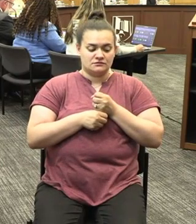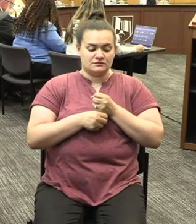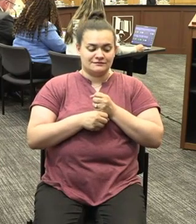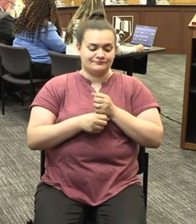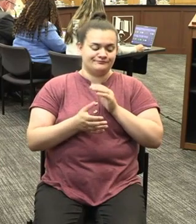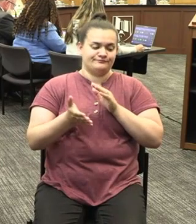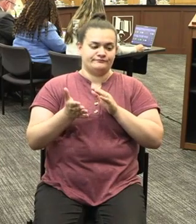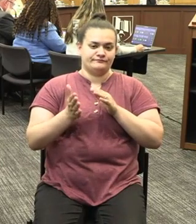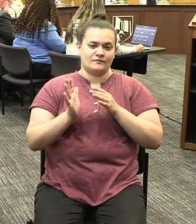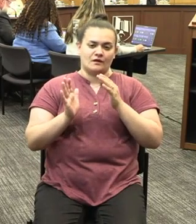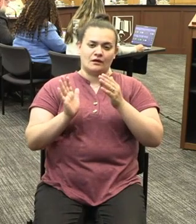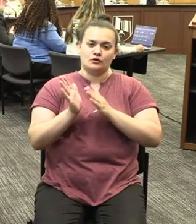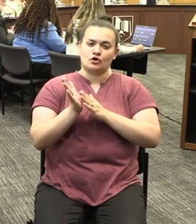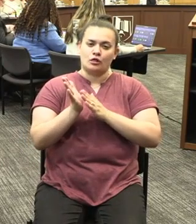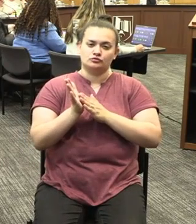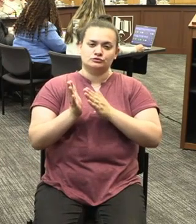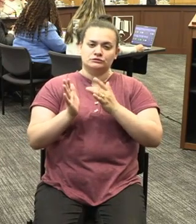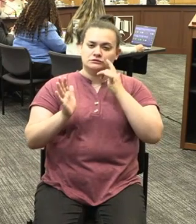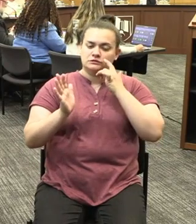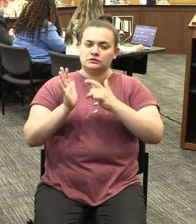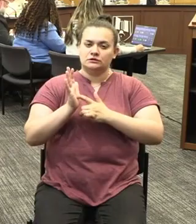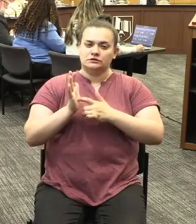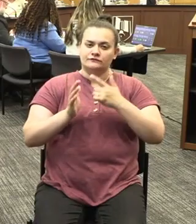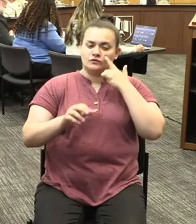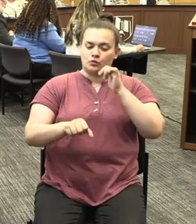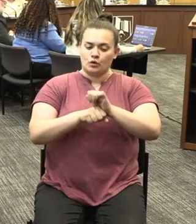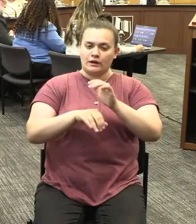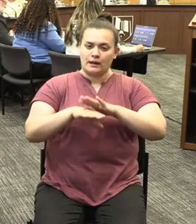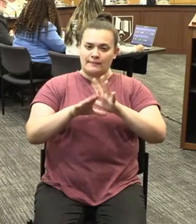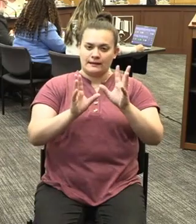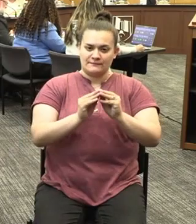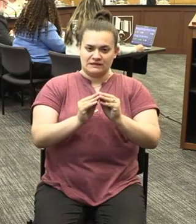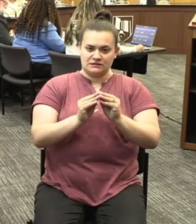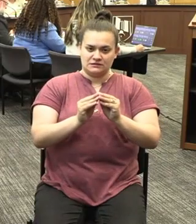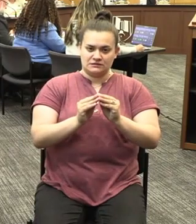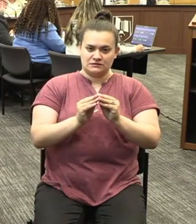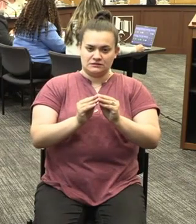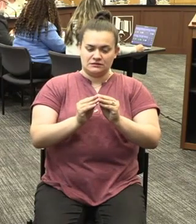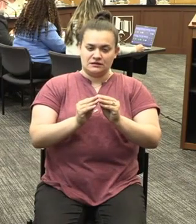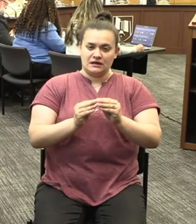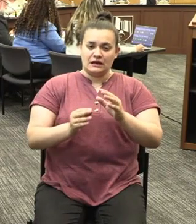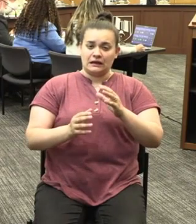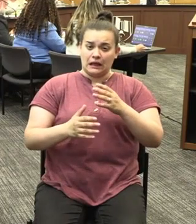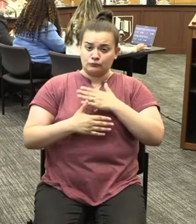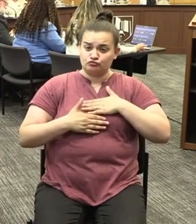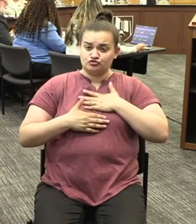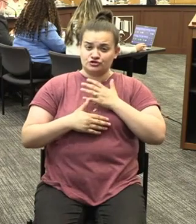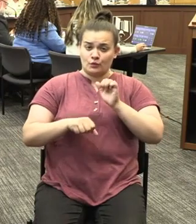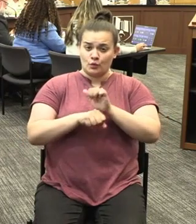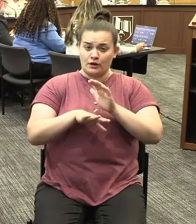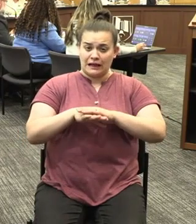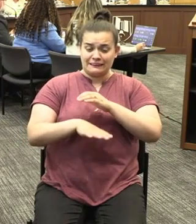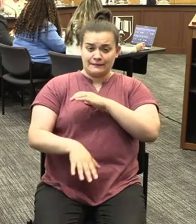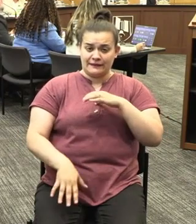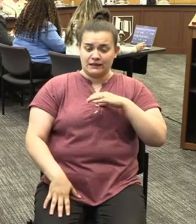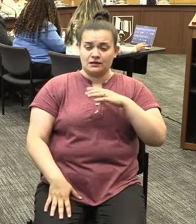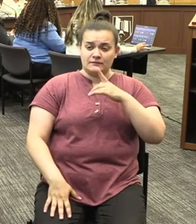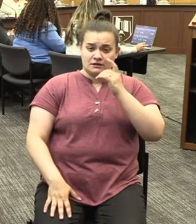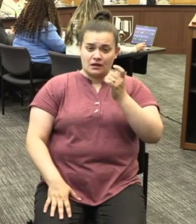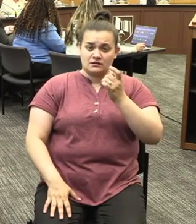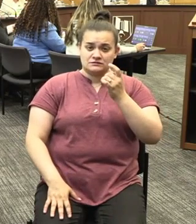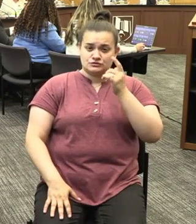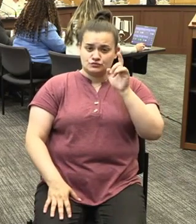acknowledgement and a thank you for working on the awards committee. And I really, really appreciate working on the awards committee because you get to